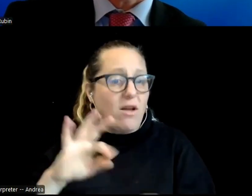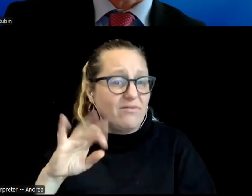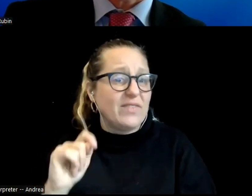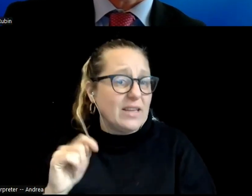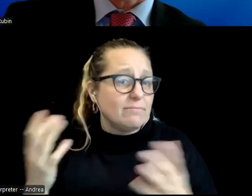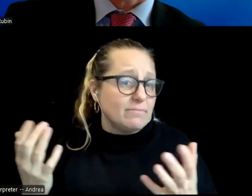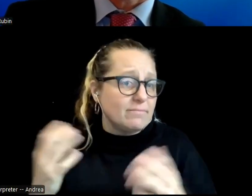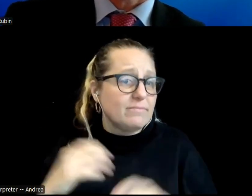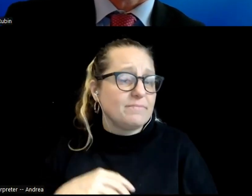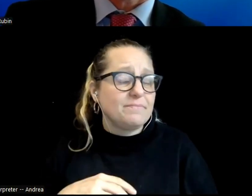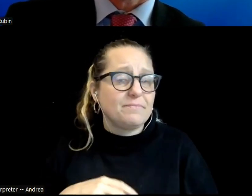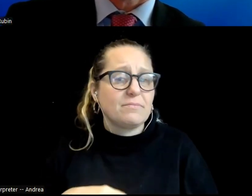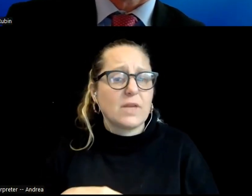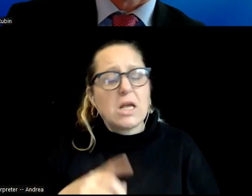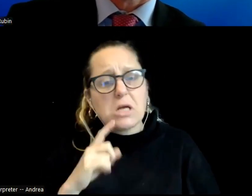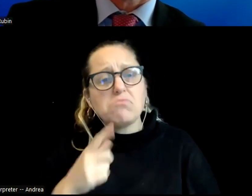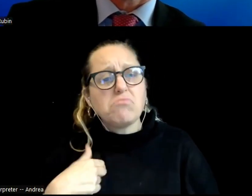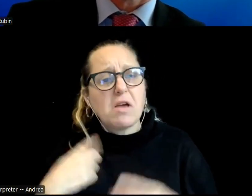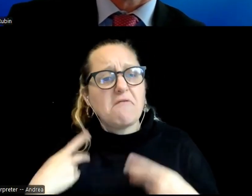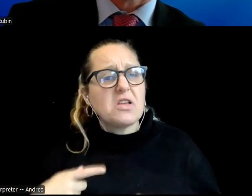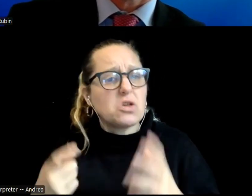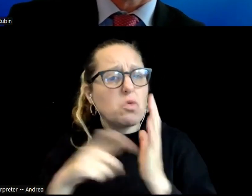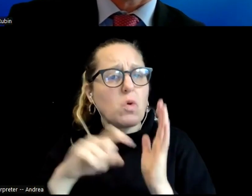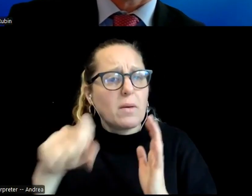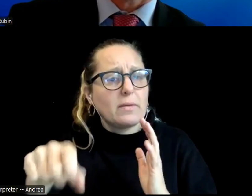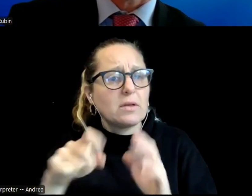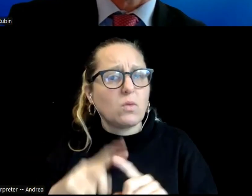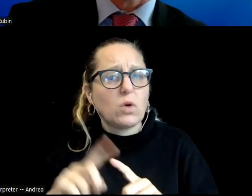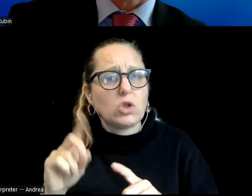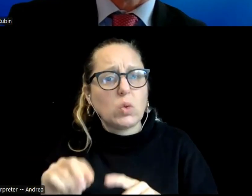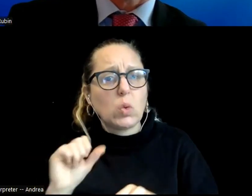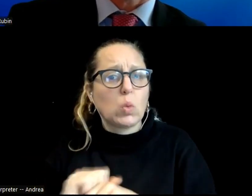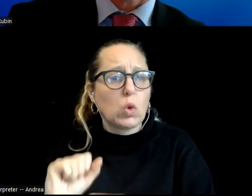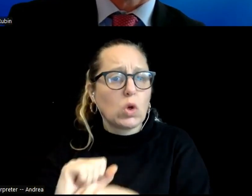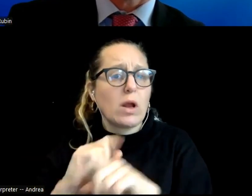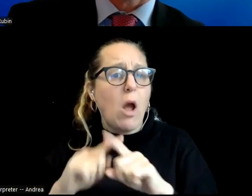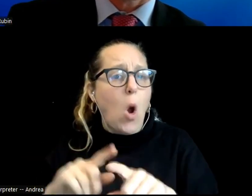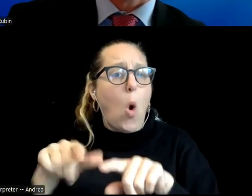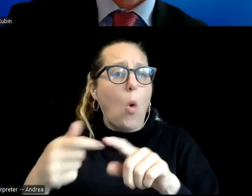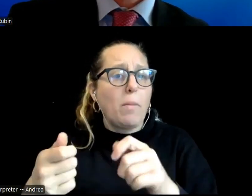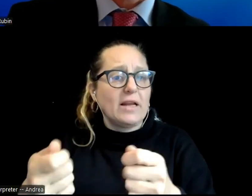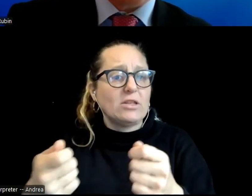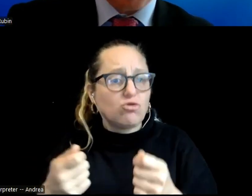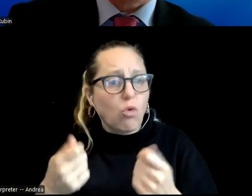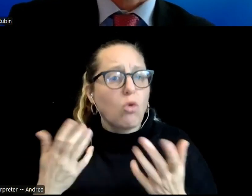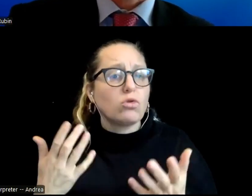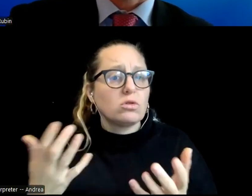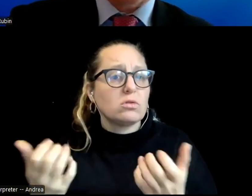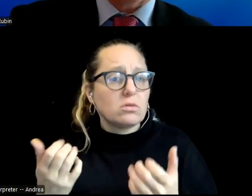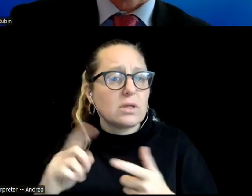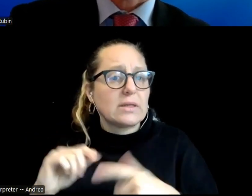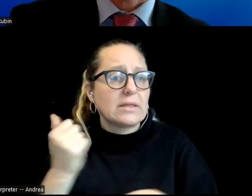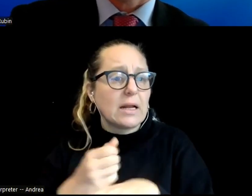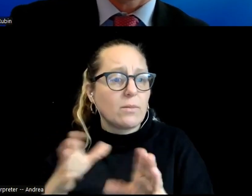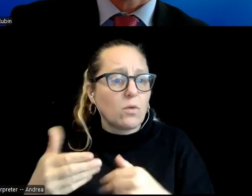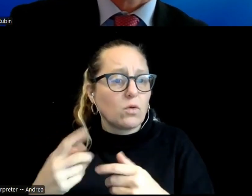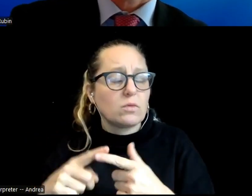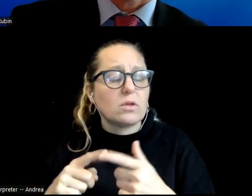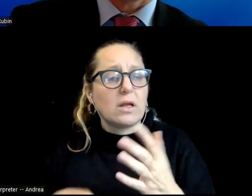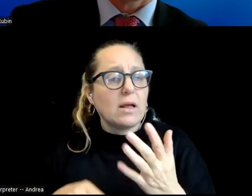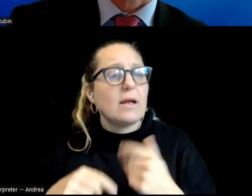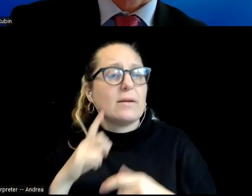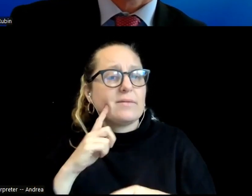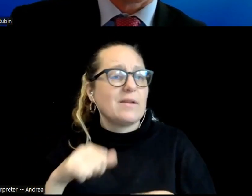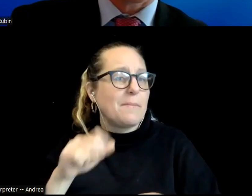So it's pretty physically demanding. We are physically doing the work, opening up the drawers, setting up the rooms, bibbing up the patient, taking